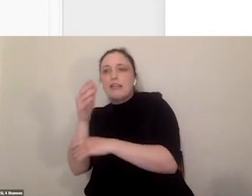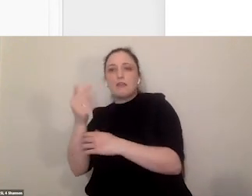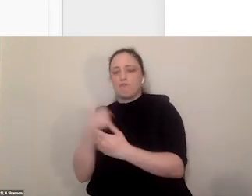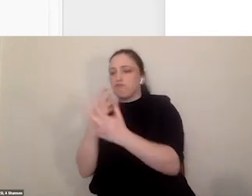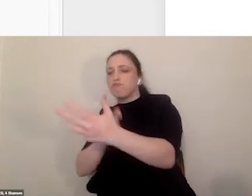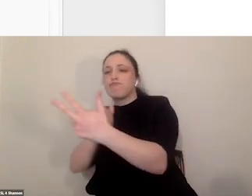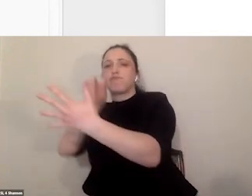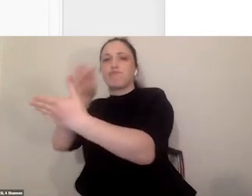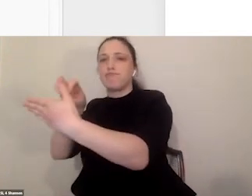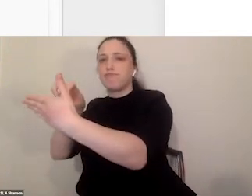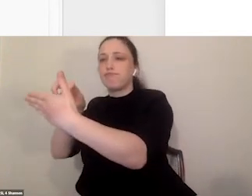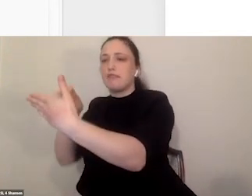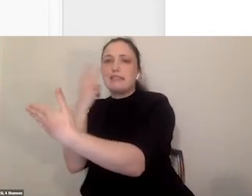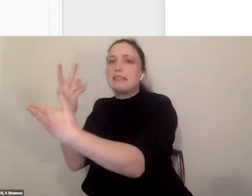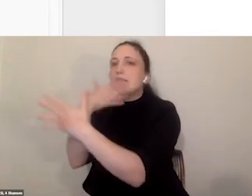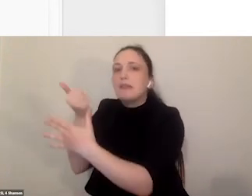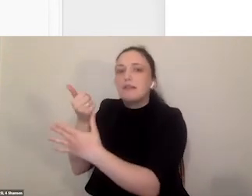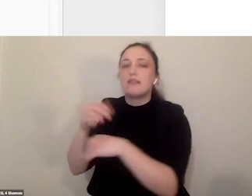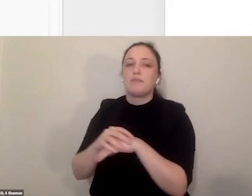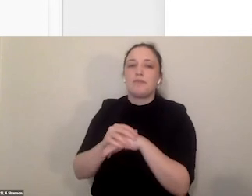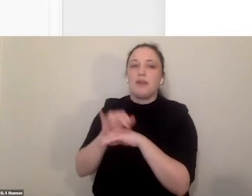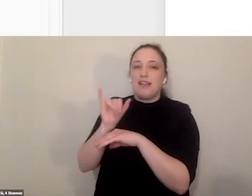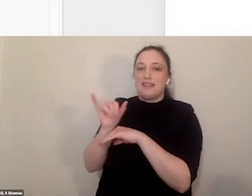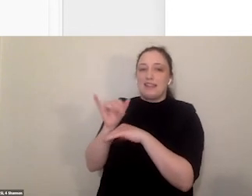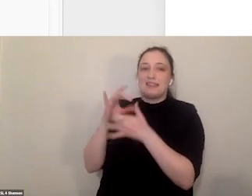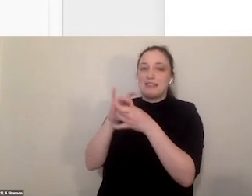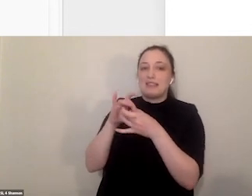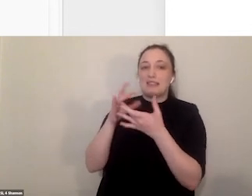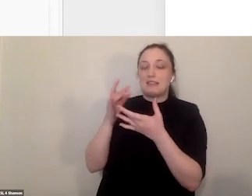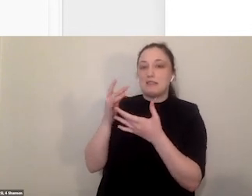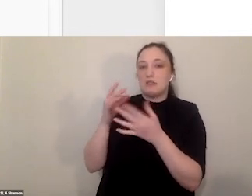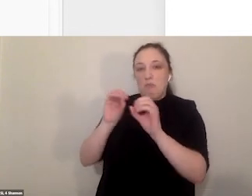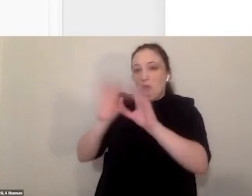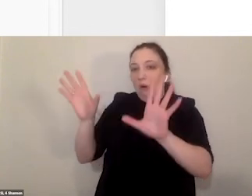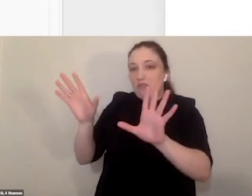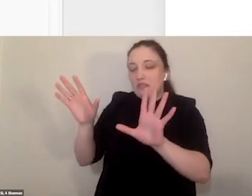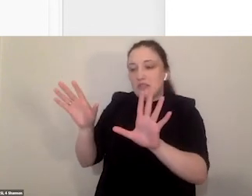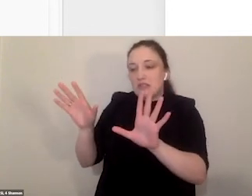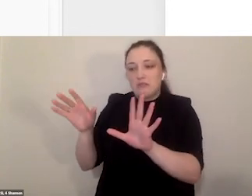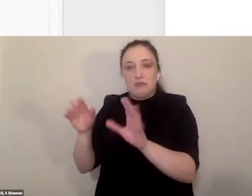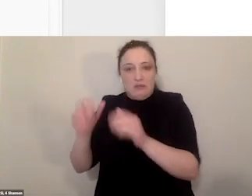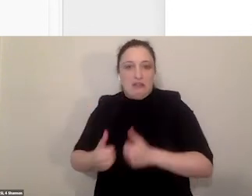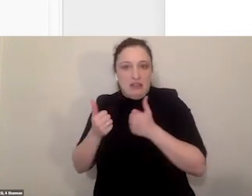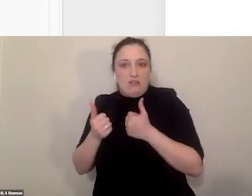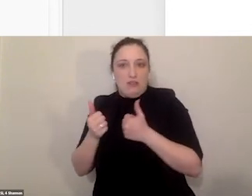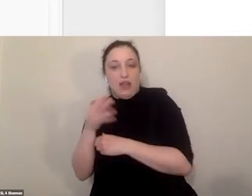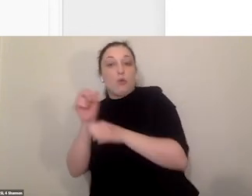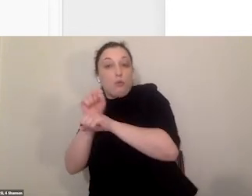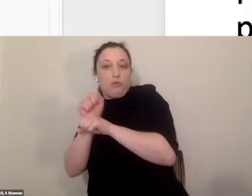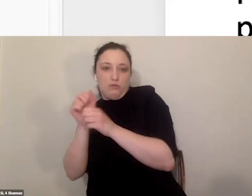symbols of living and working with a disability, and some of which are less so. Managers were more likely to have access to them